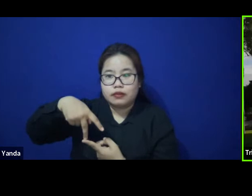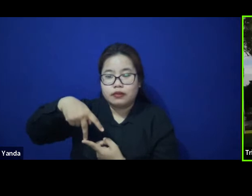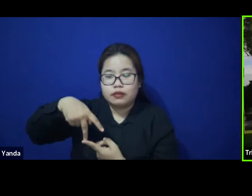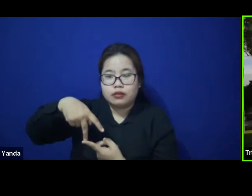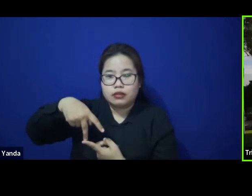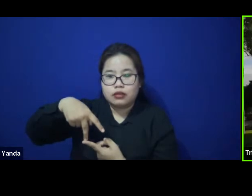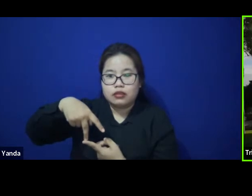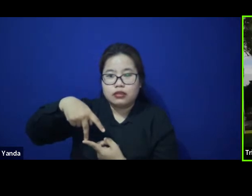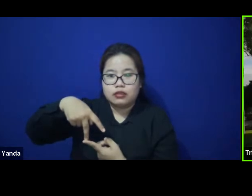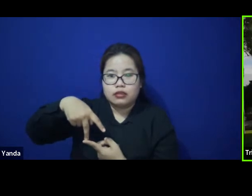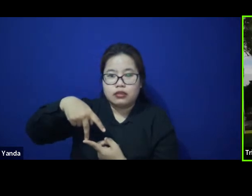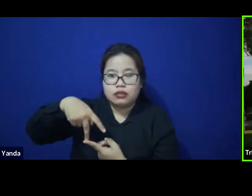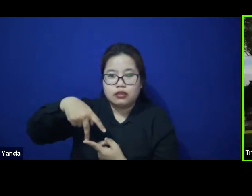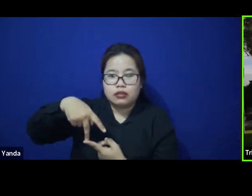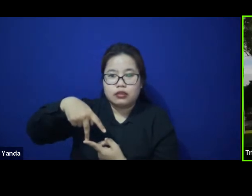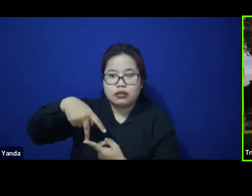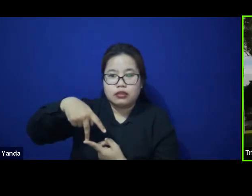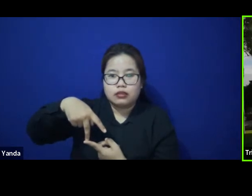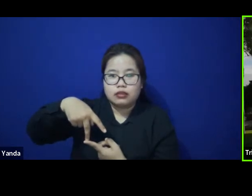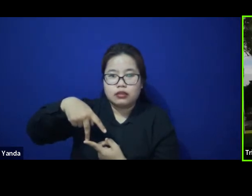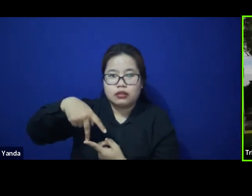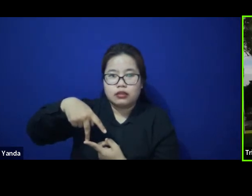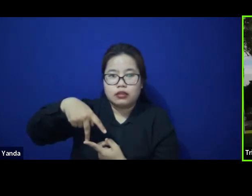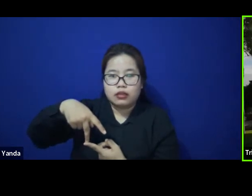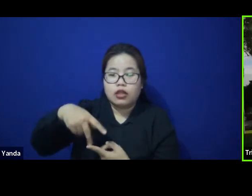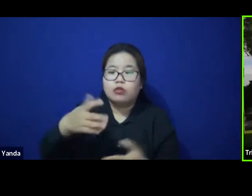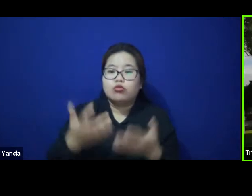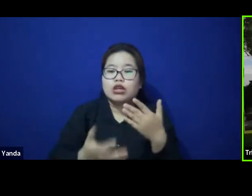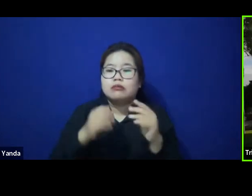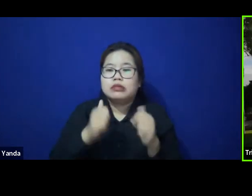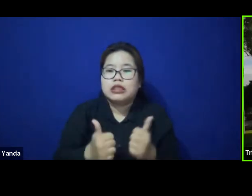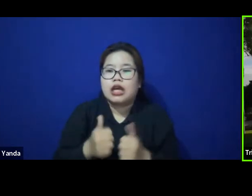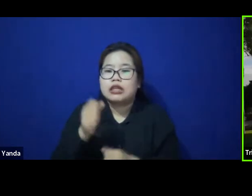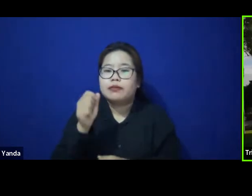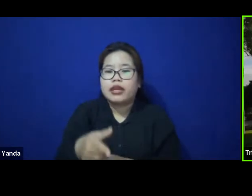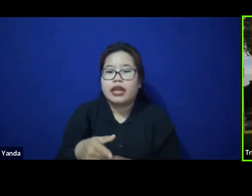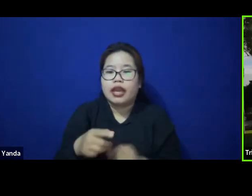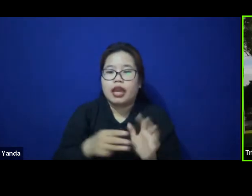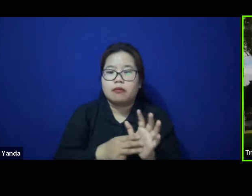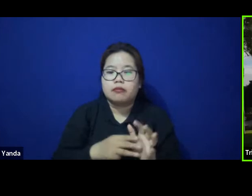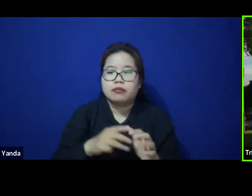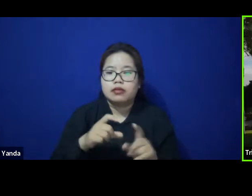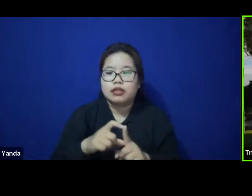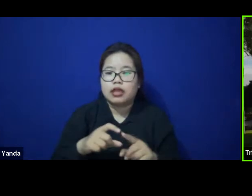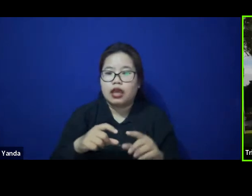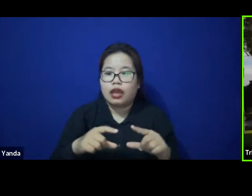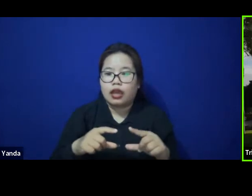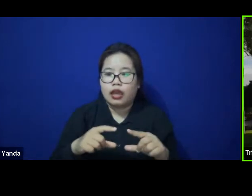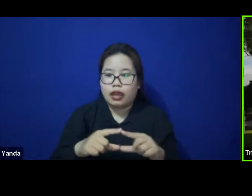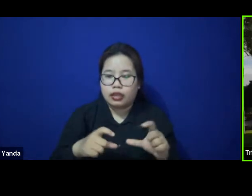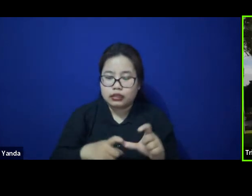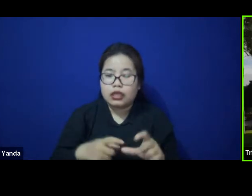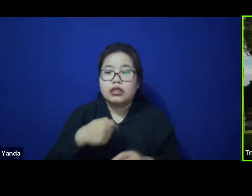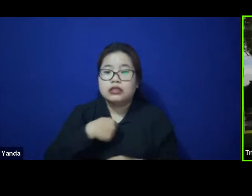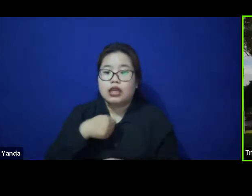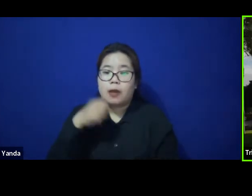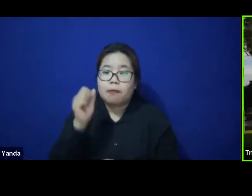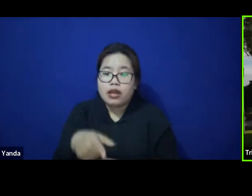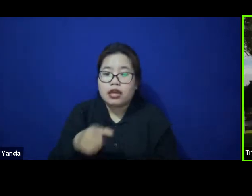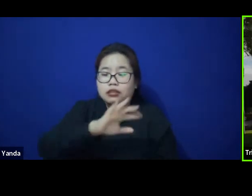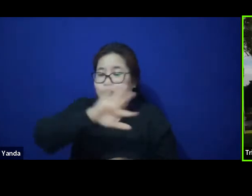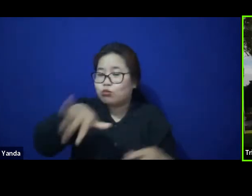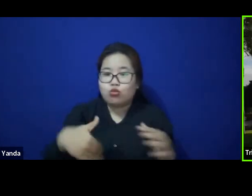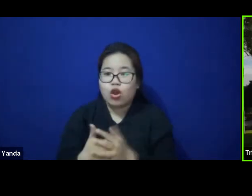orthotics, my calipers, and they also pay for anything that I need that's related to my disability. So